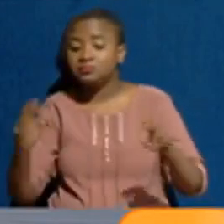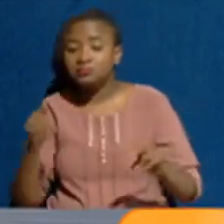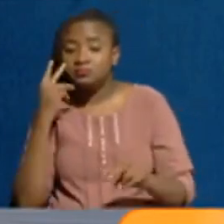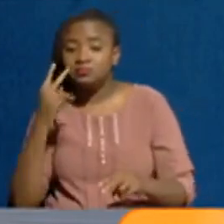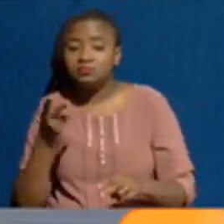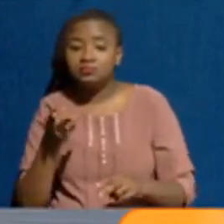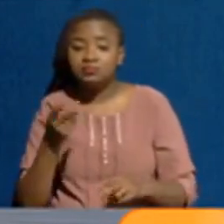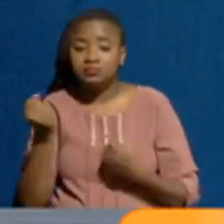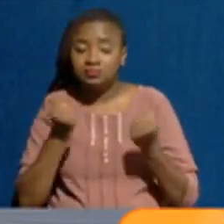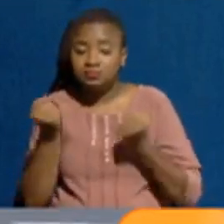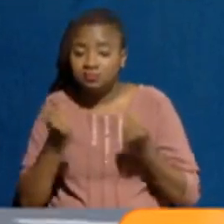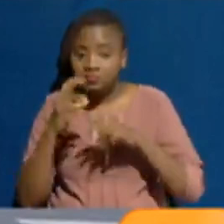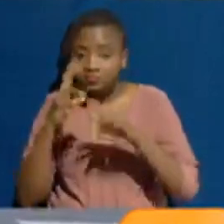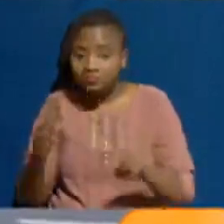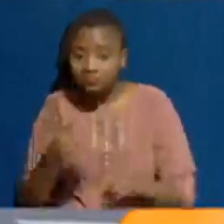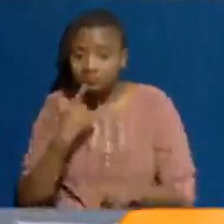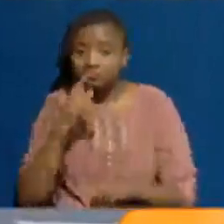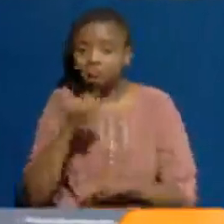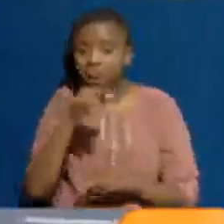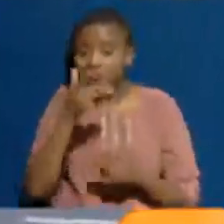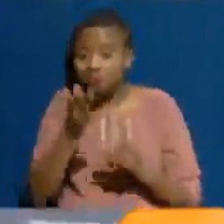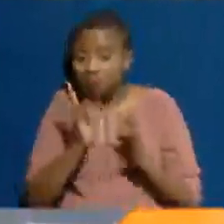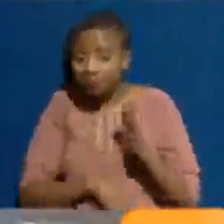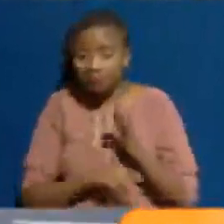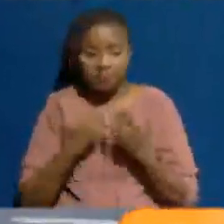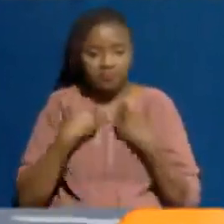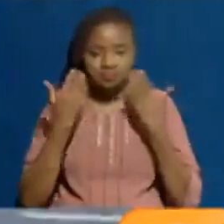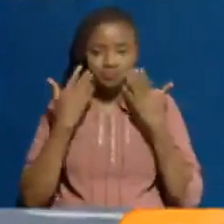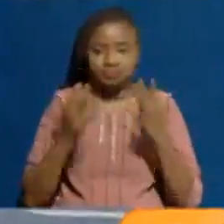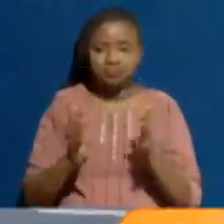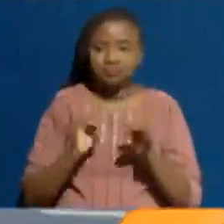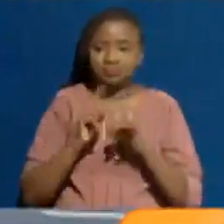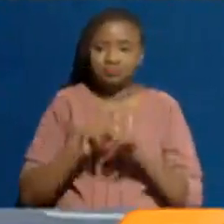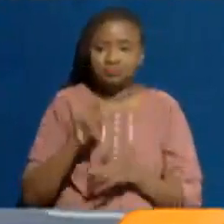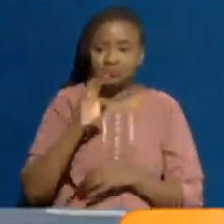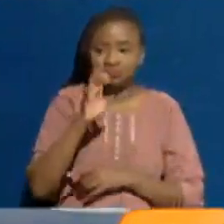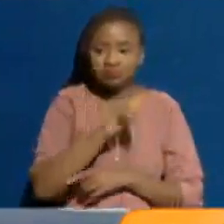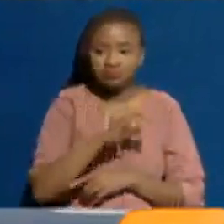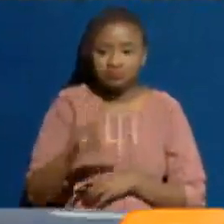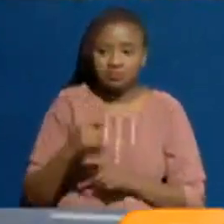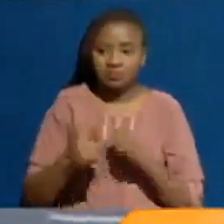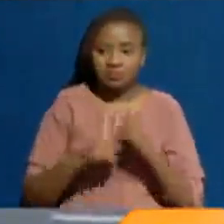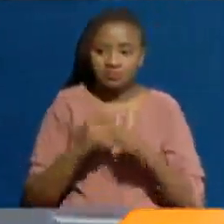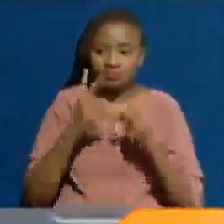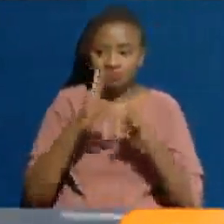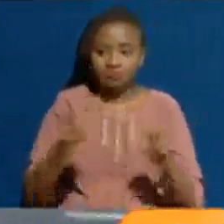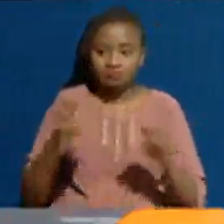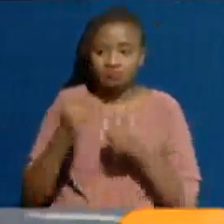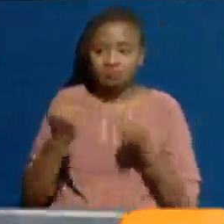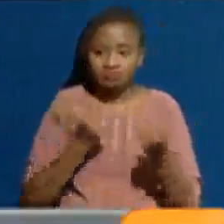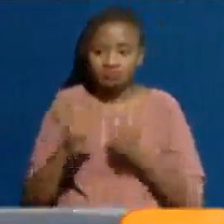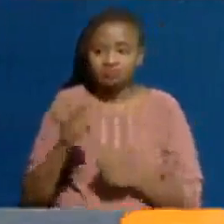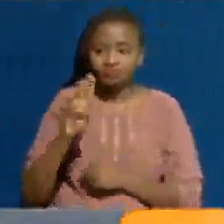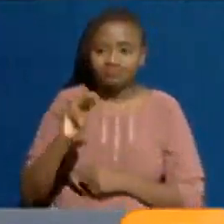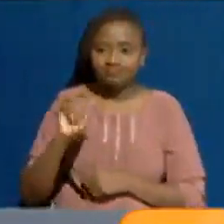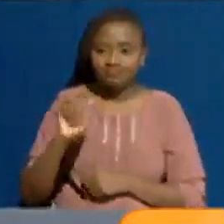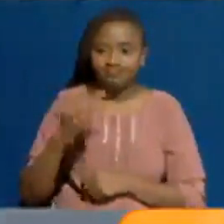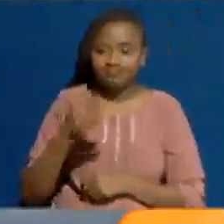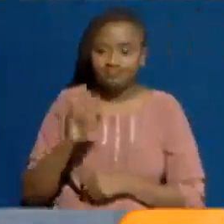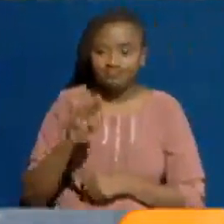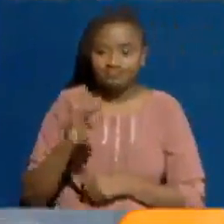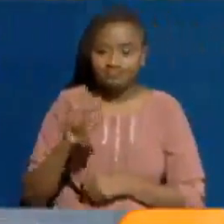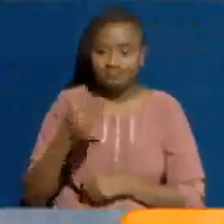offense. Unbeknownst to them, ESCC detectives have been conducting surveillance along Maimayu Road. The anti-graft detectives